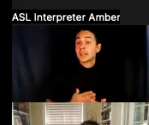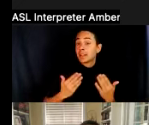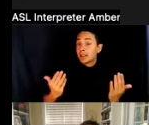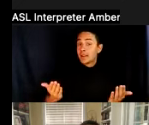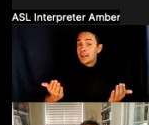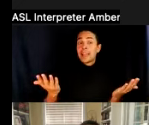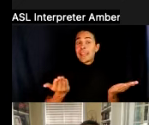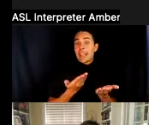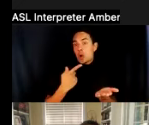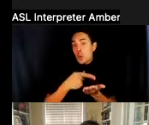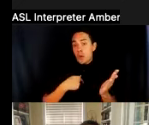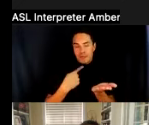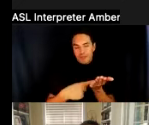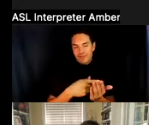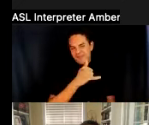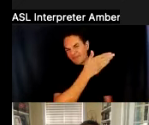what we were talking about,